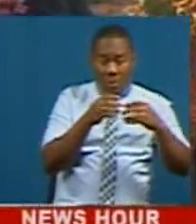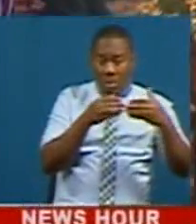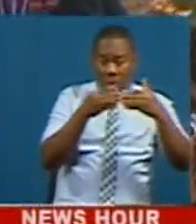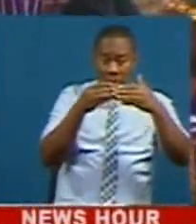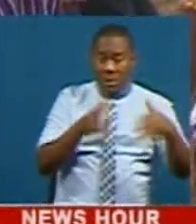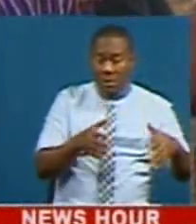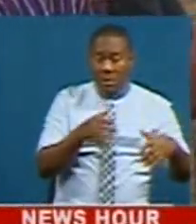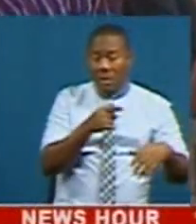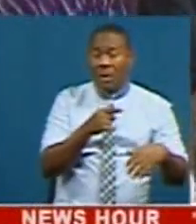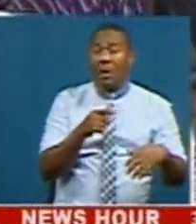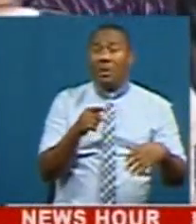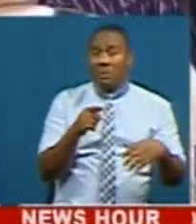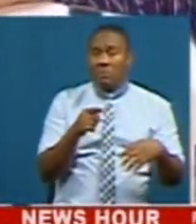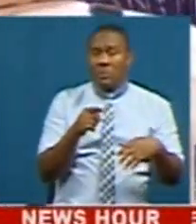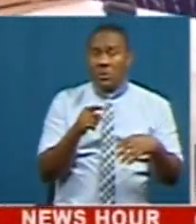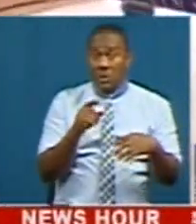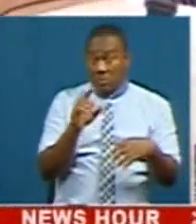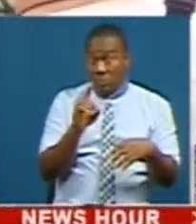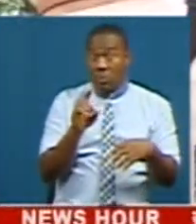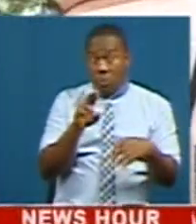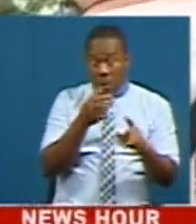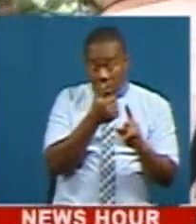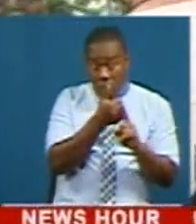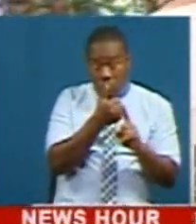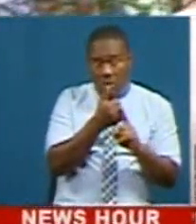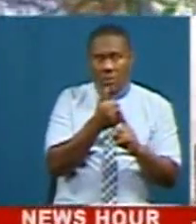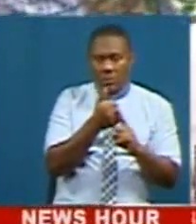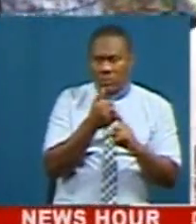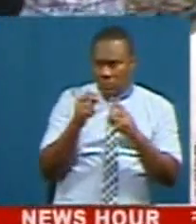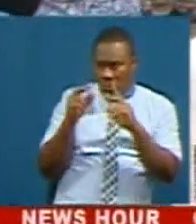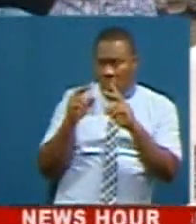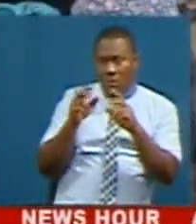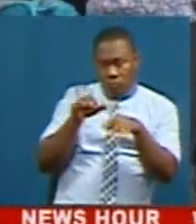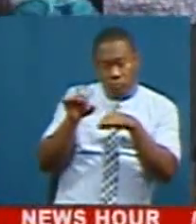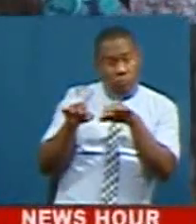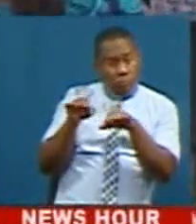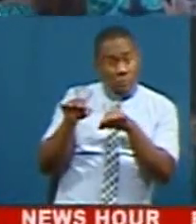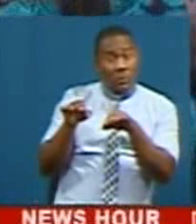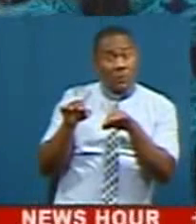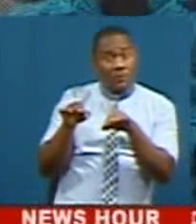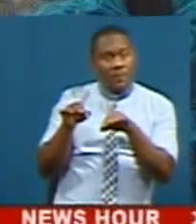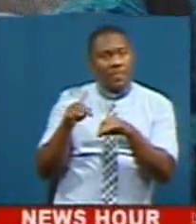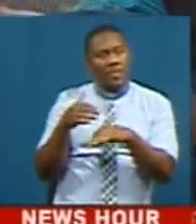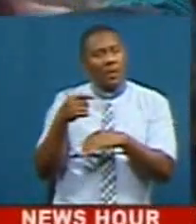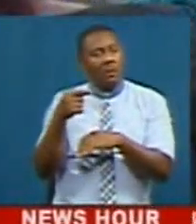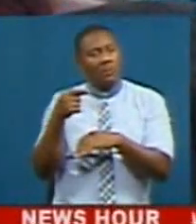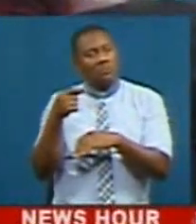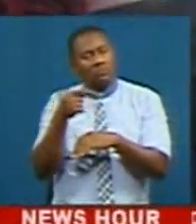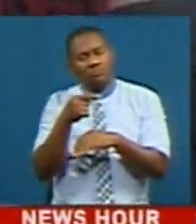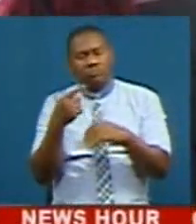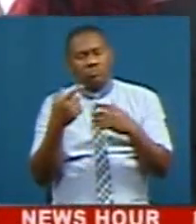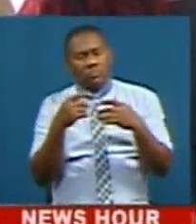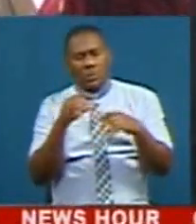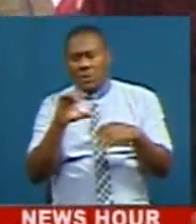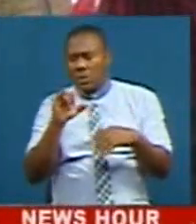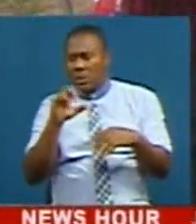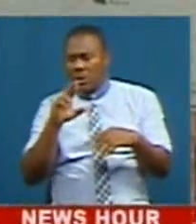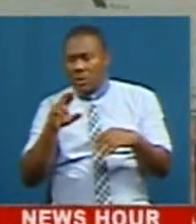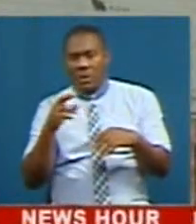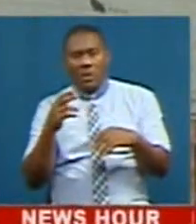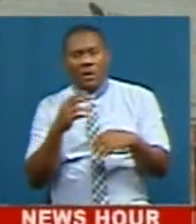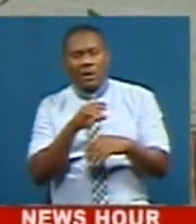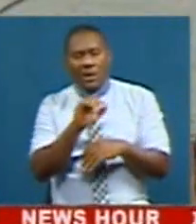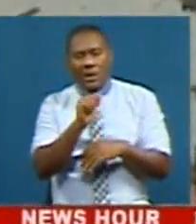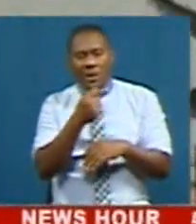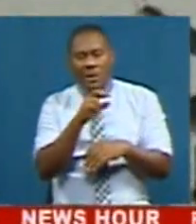Dr. Ernest Berfi, who is a senior research scientist at the CRI. The research, a collaboration between CRI and